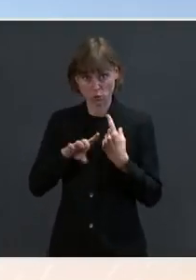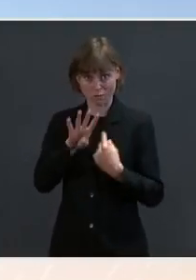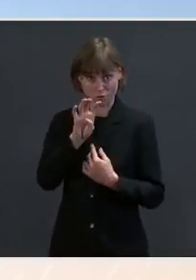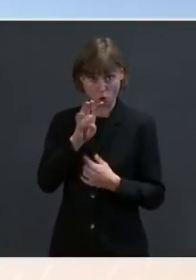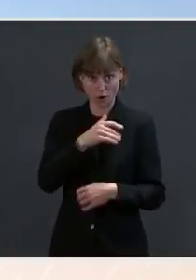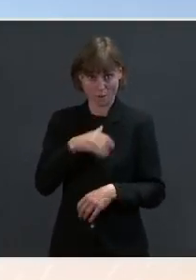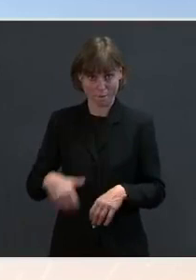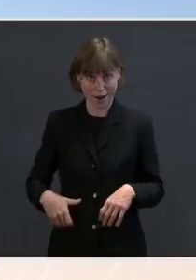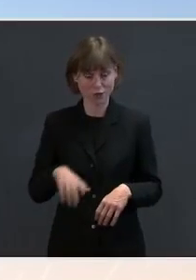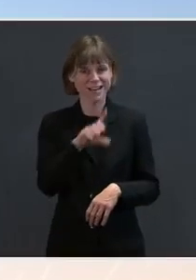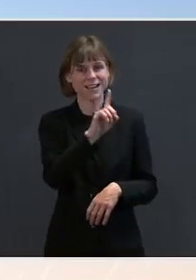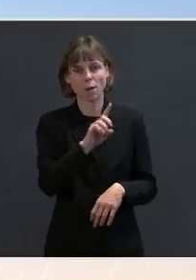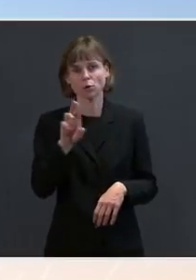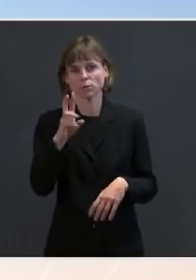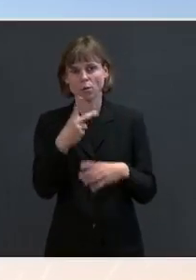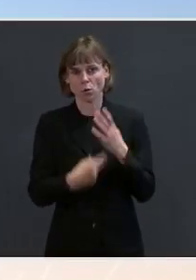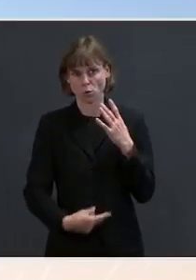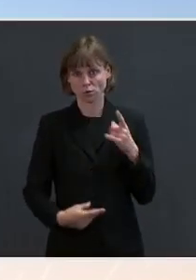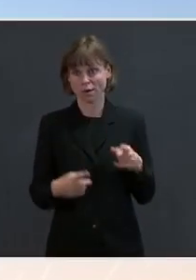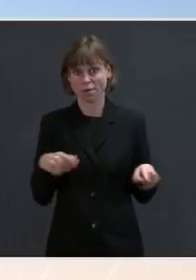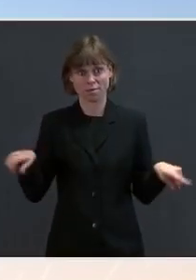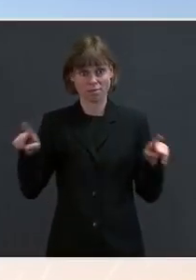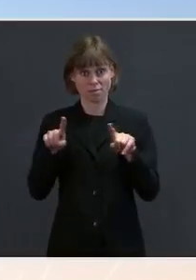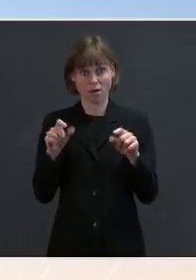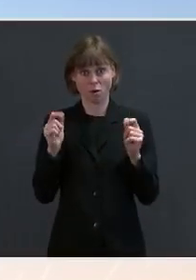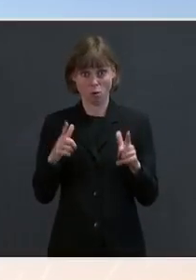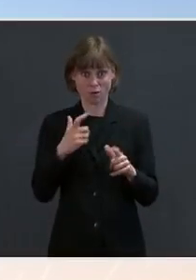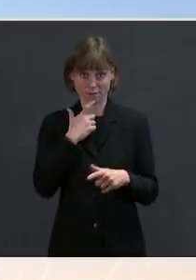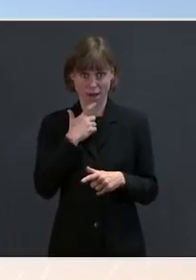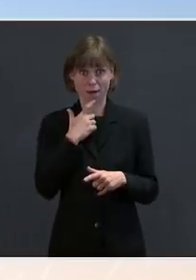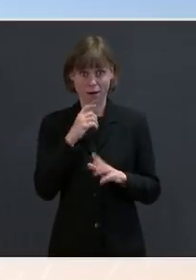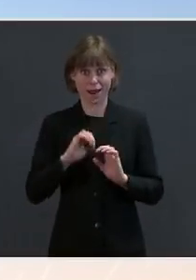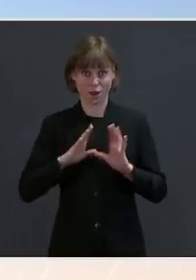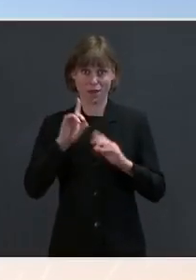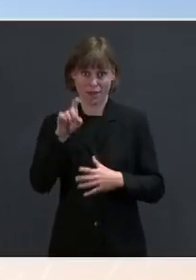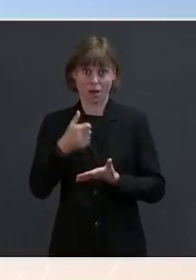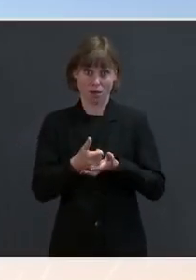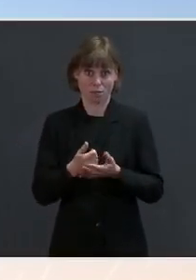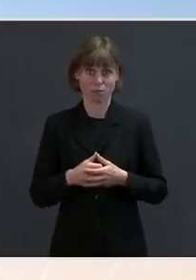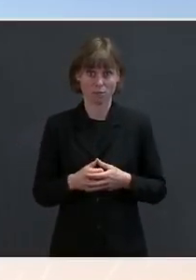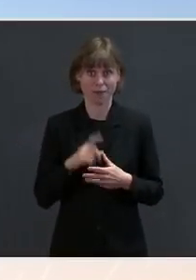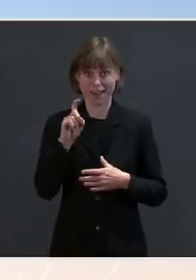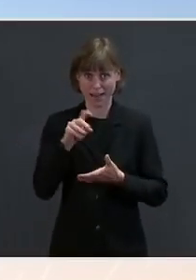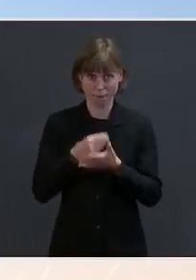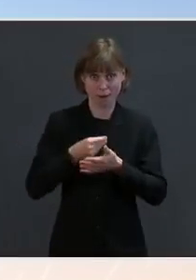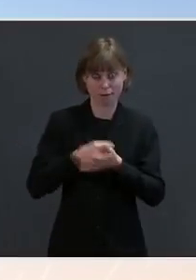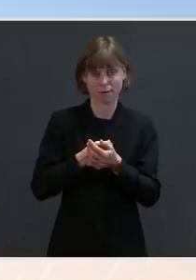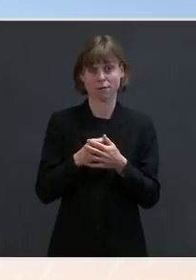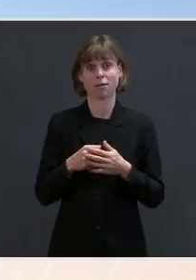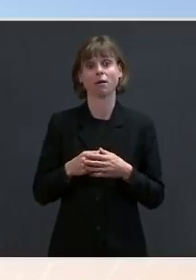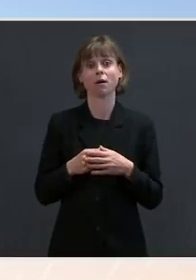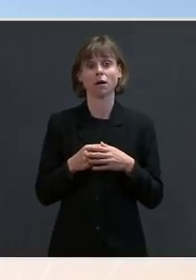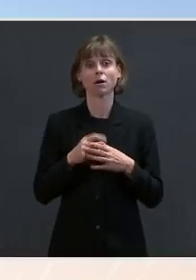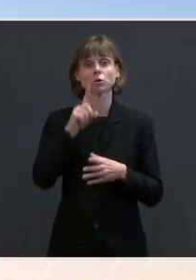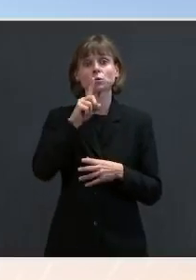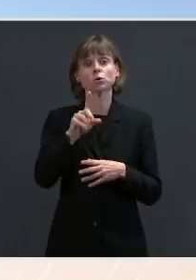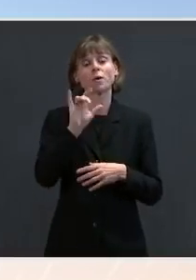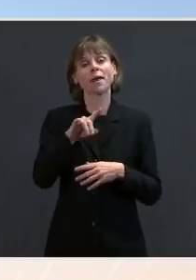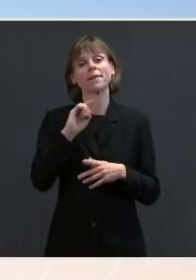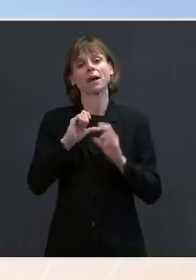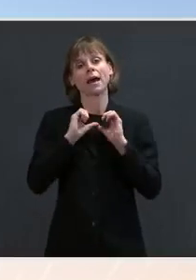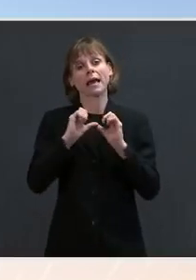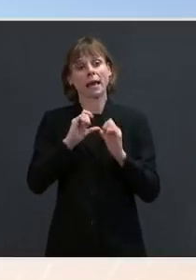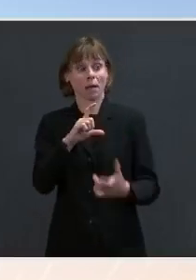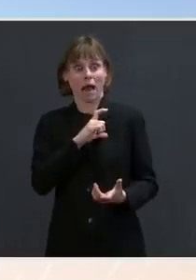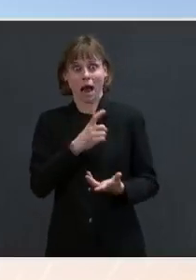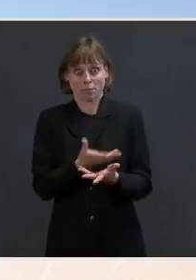Democrats and Republicans, who have conveyed clearly that they need assistance, they need funding to ensure that they can keep cops on the